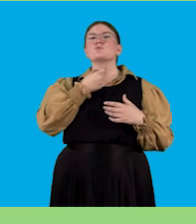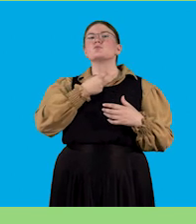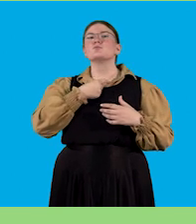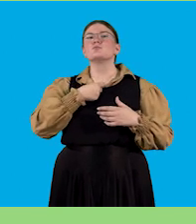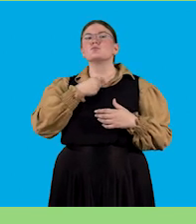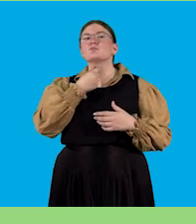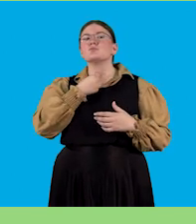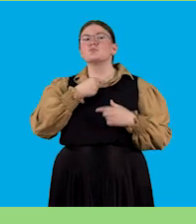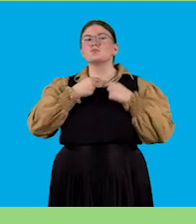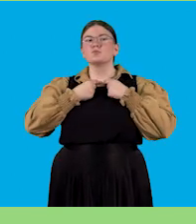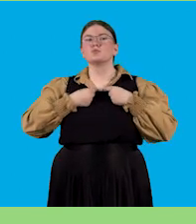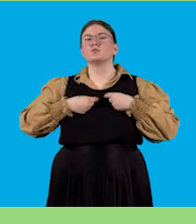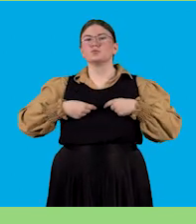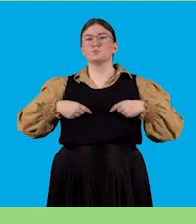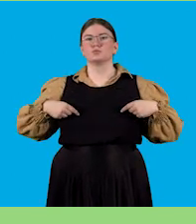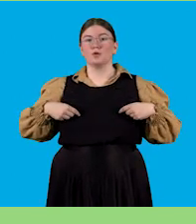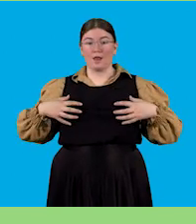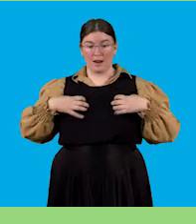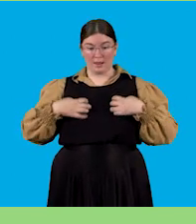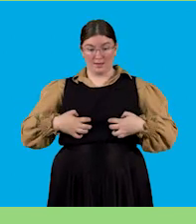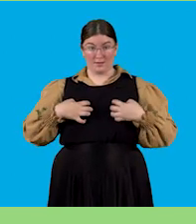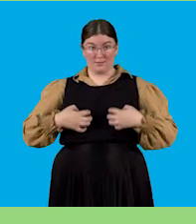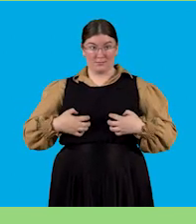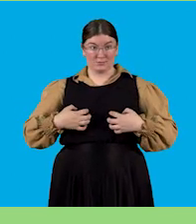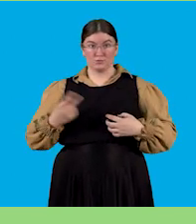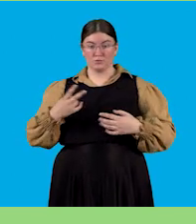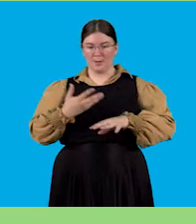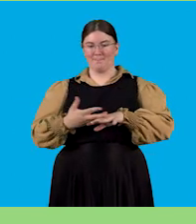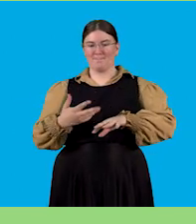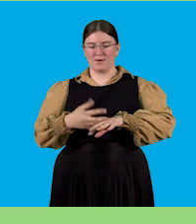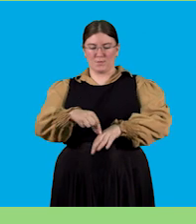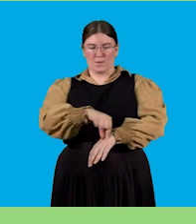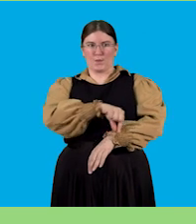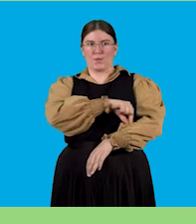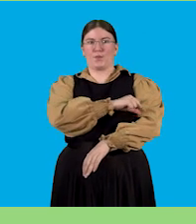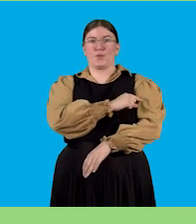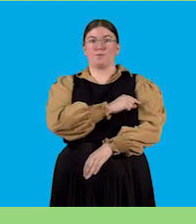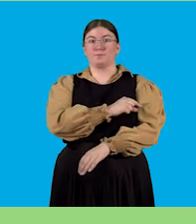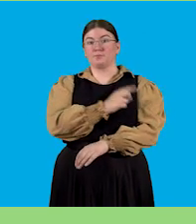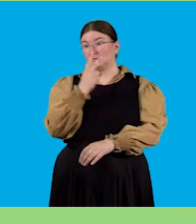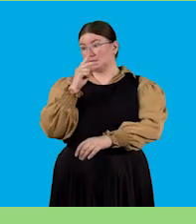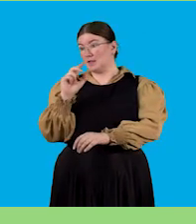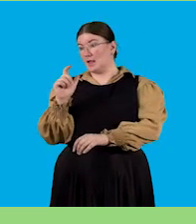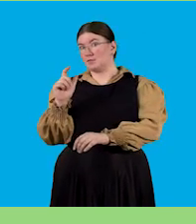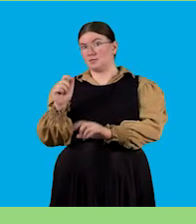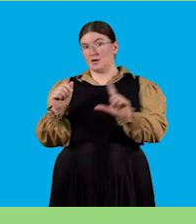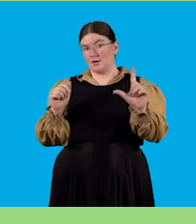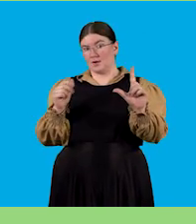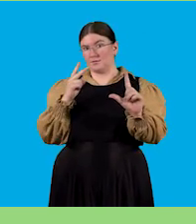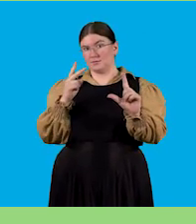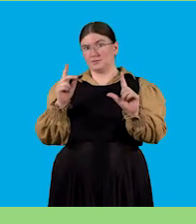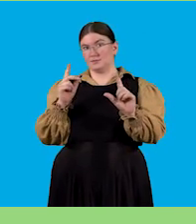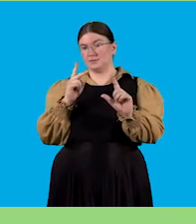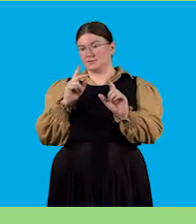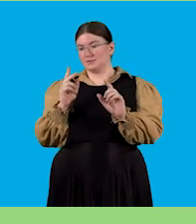look at the picture alongside, you will be able to see a figure of a human, and in